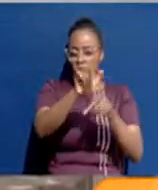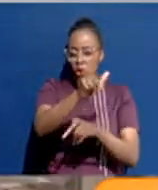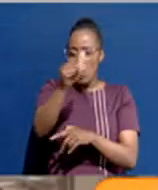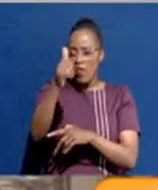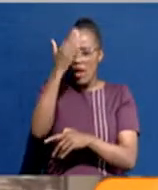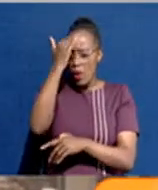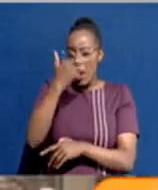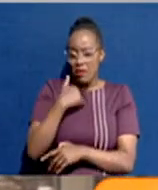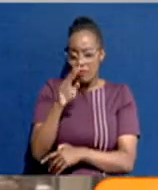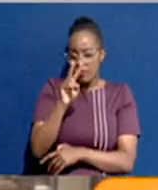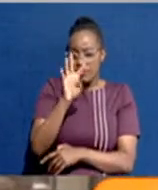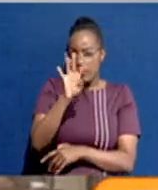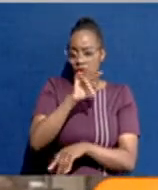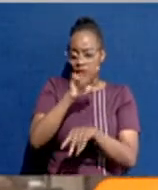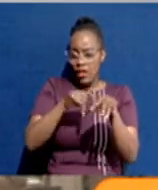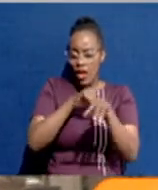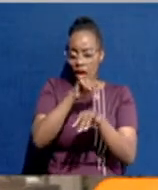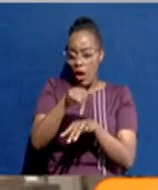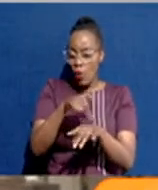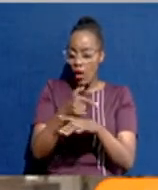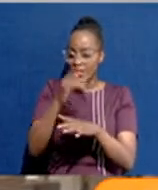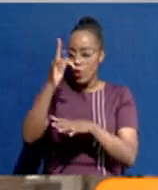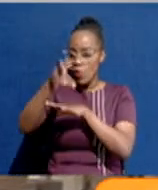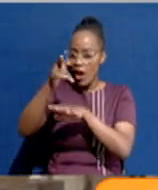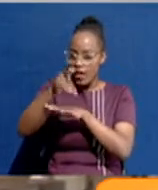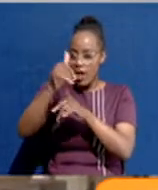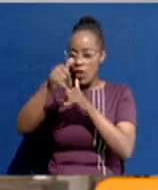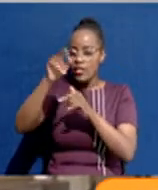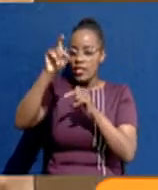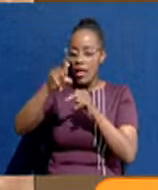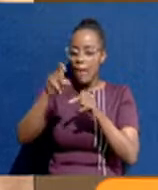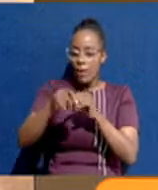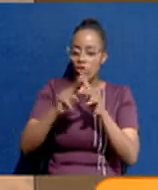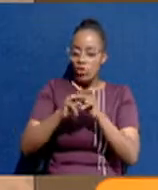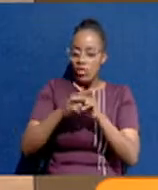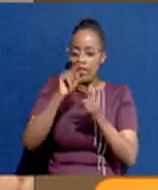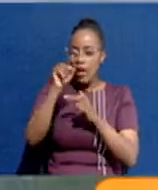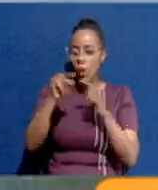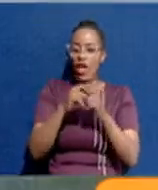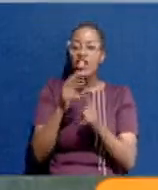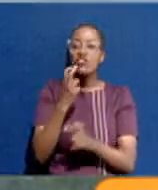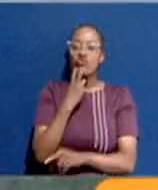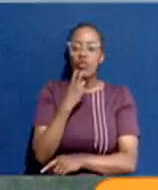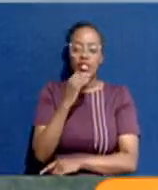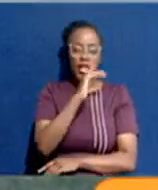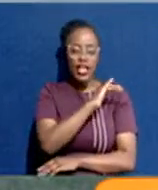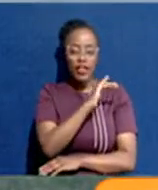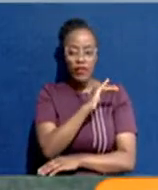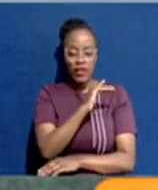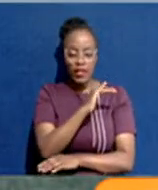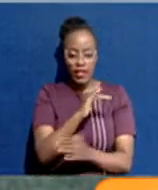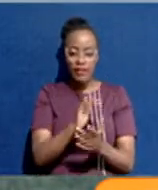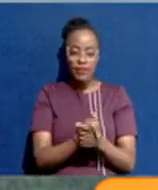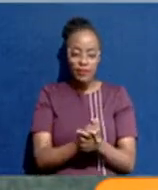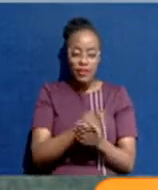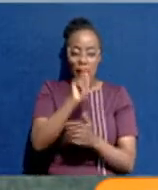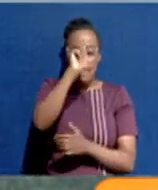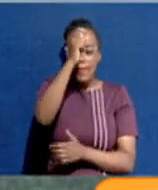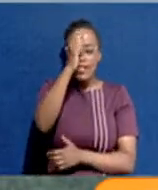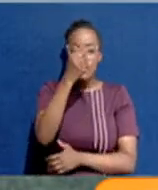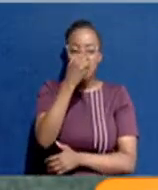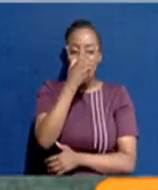breaching a 24-hour truce that was meant to come into effect Tuesday evening. President William